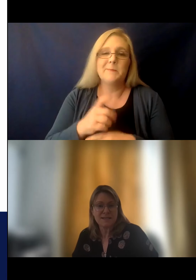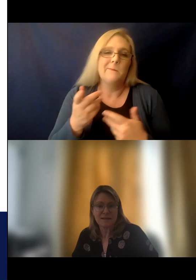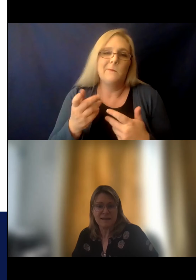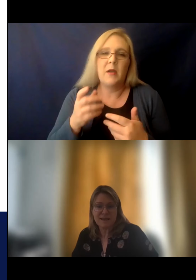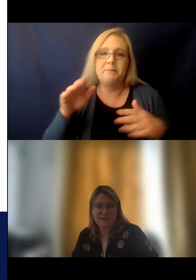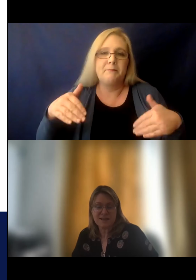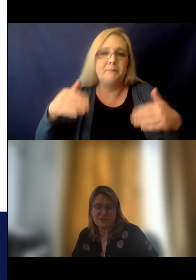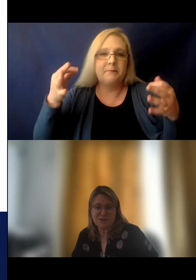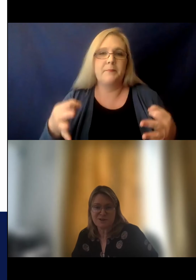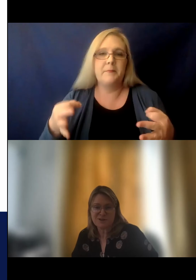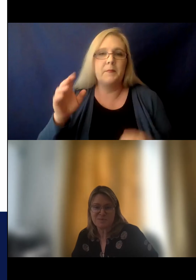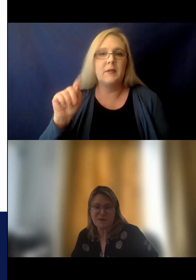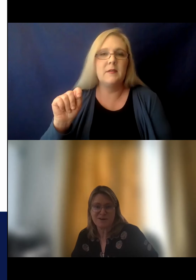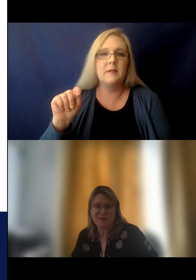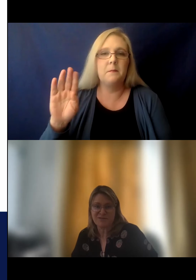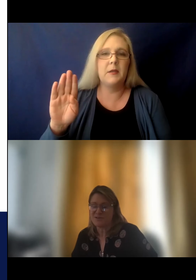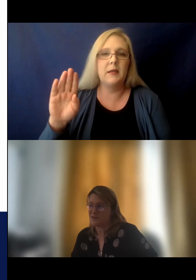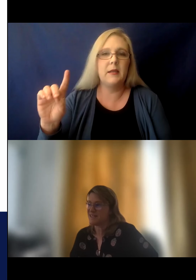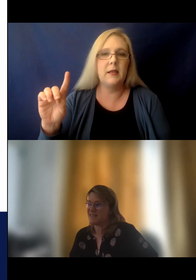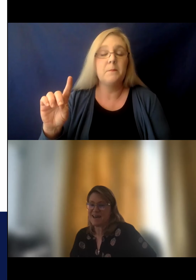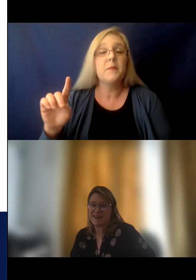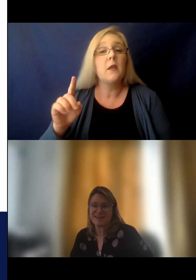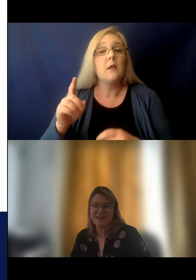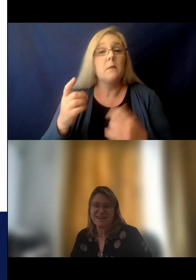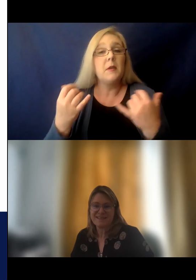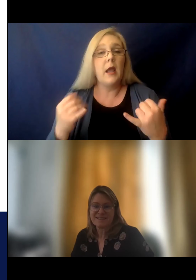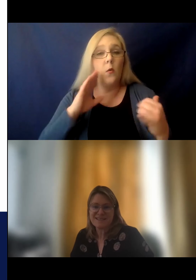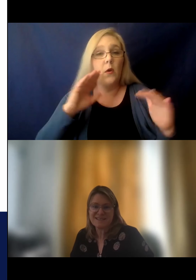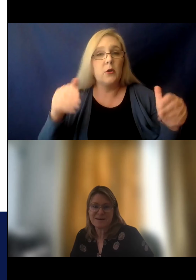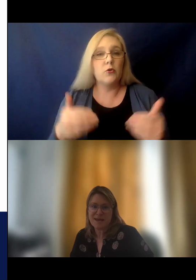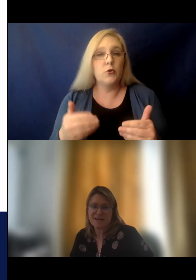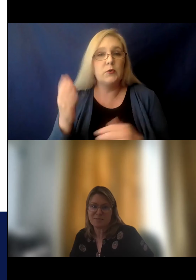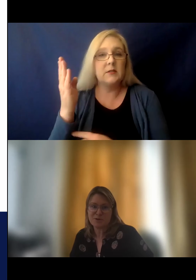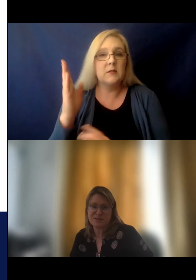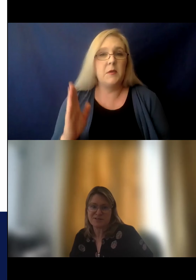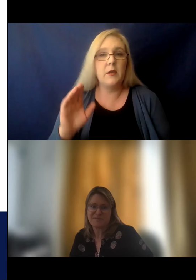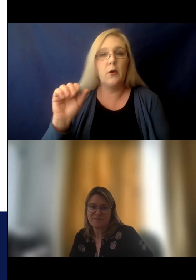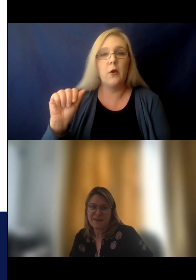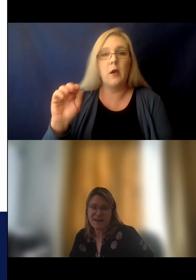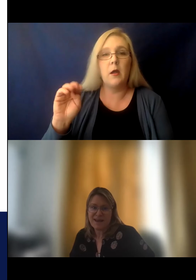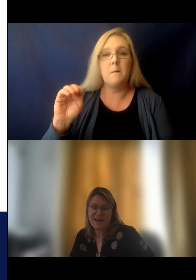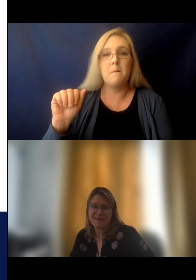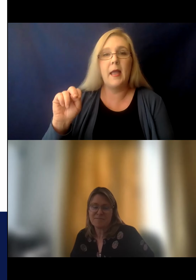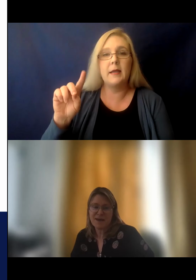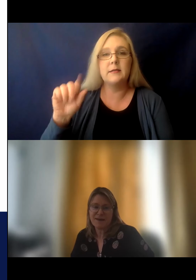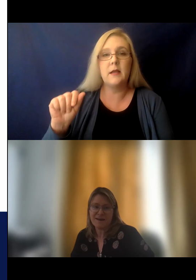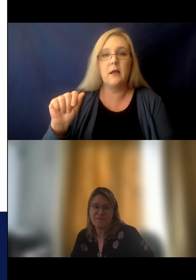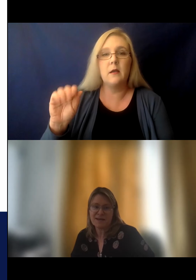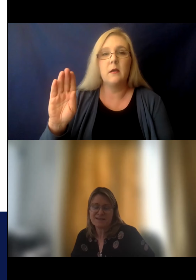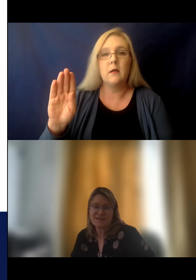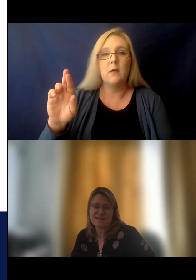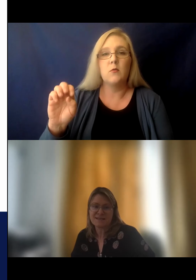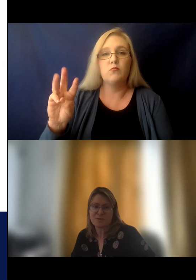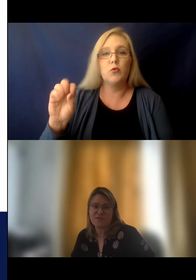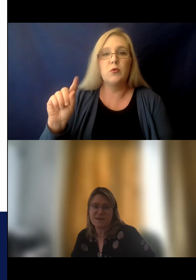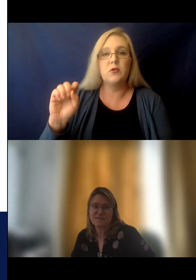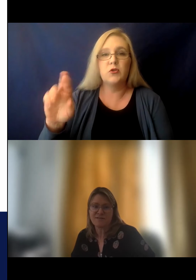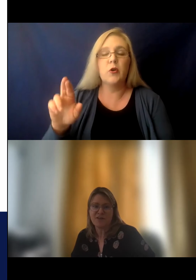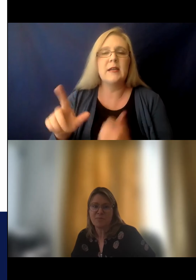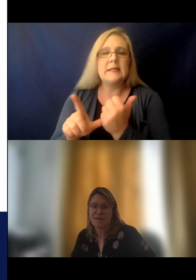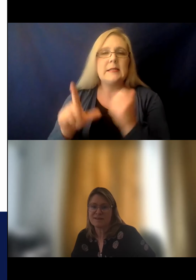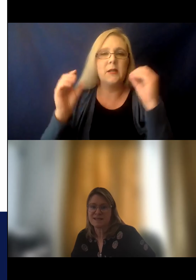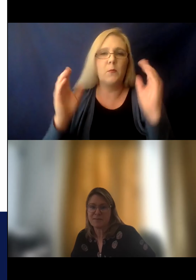But let's introduce our speaker for today. This is Amanda Brewster. And Amanda is an assistant